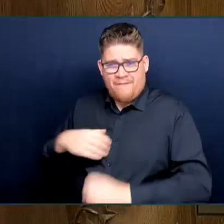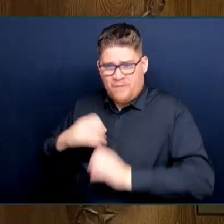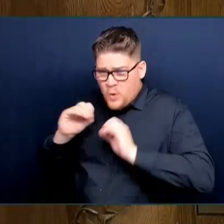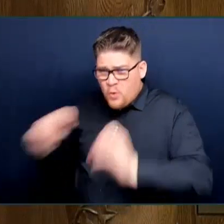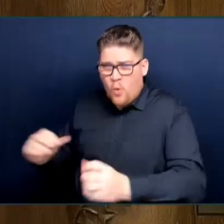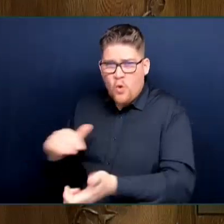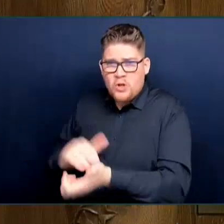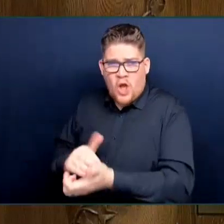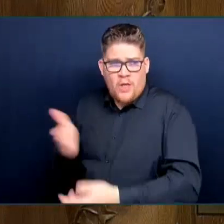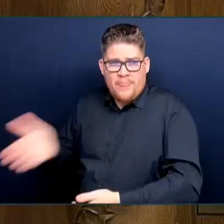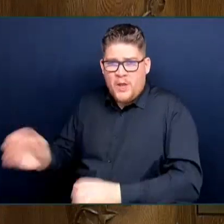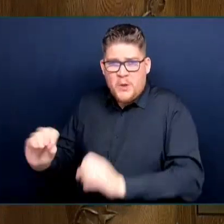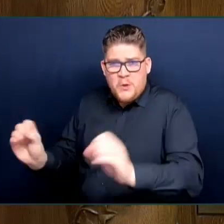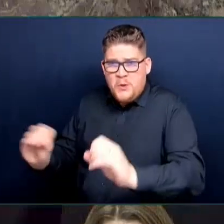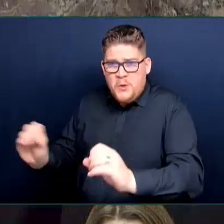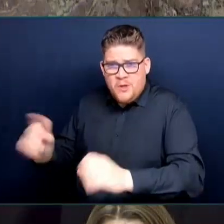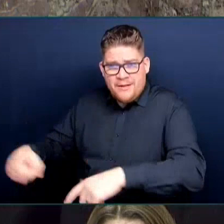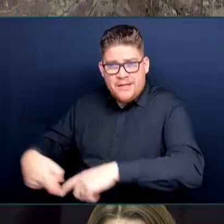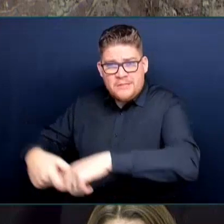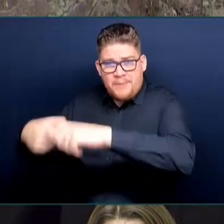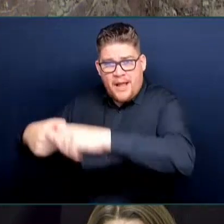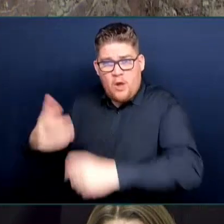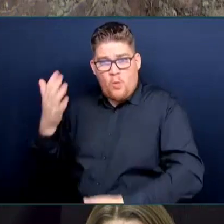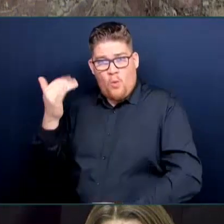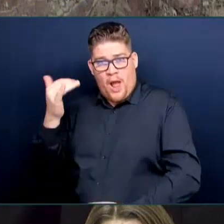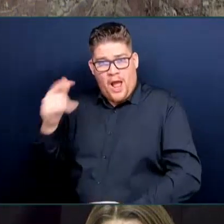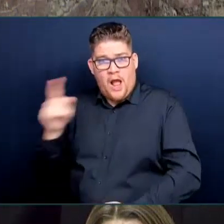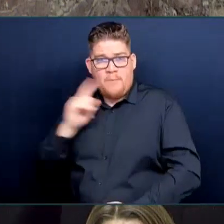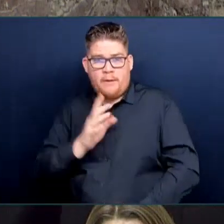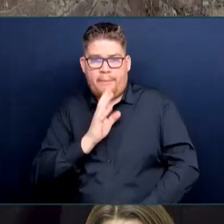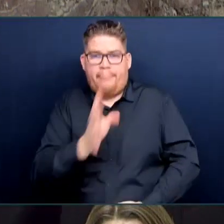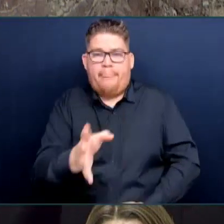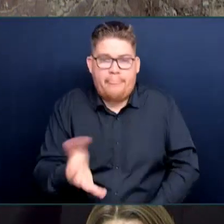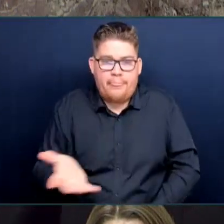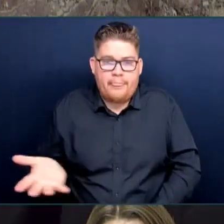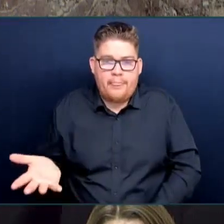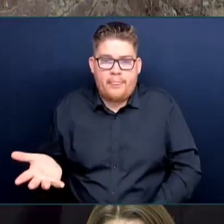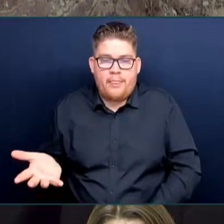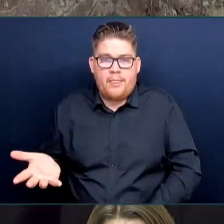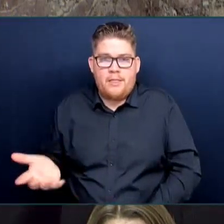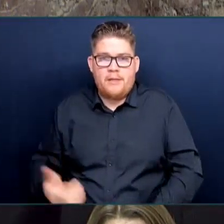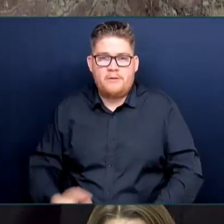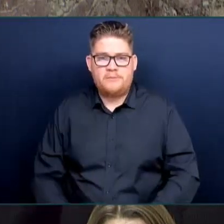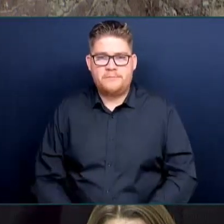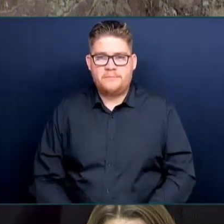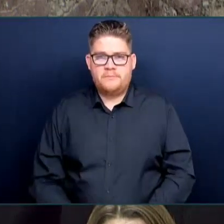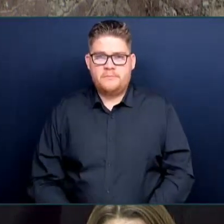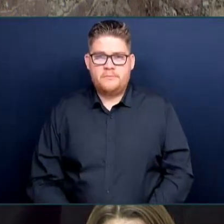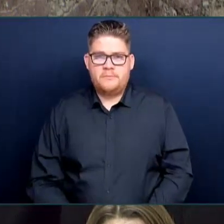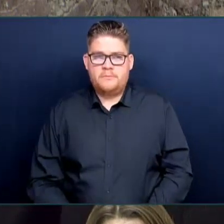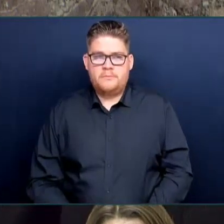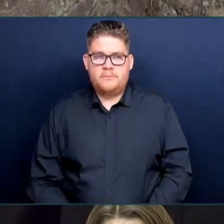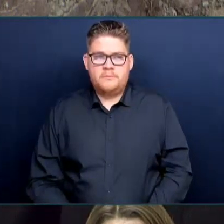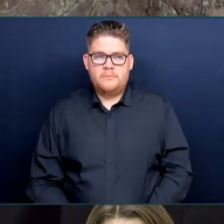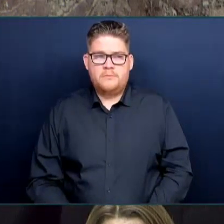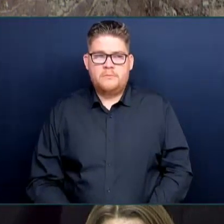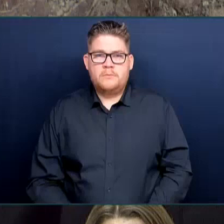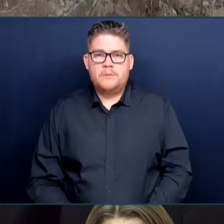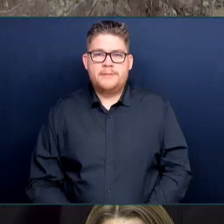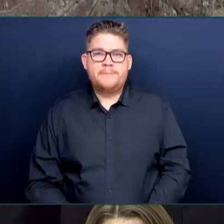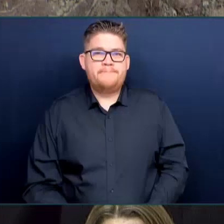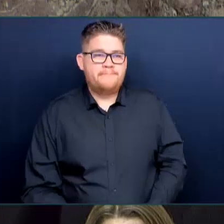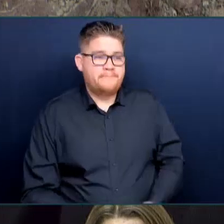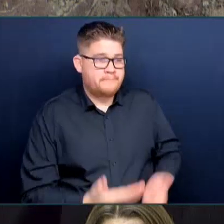Minister of Health. Well, the Island Health Authority, Honourable Speaker, has a Director of